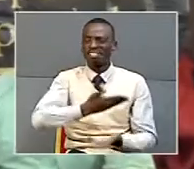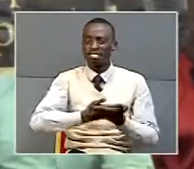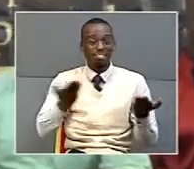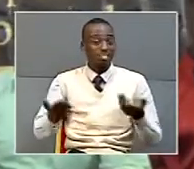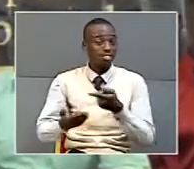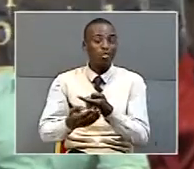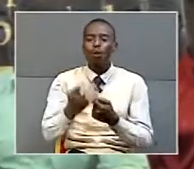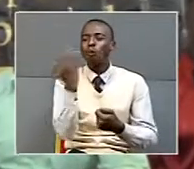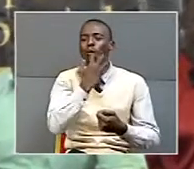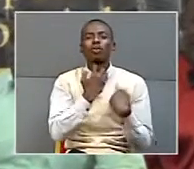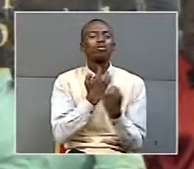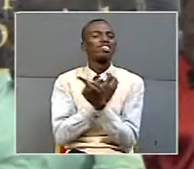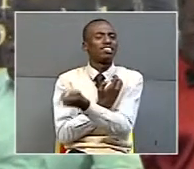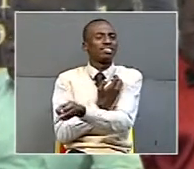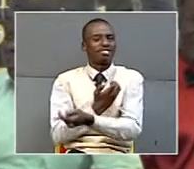Ono comedy.